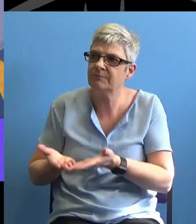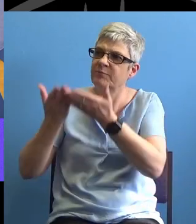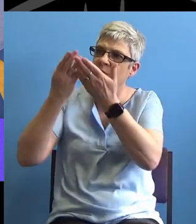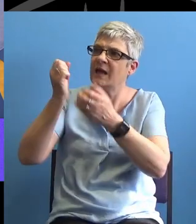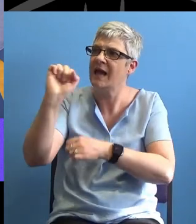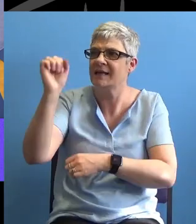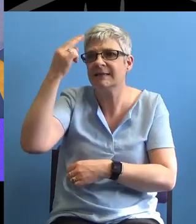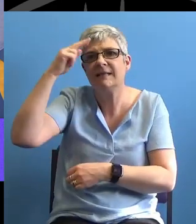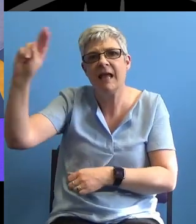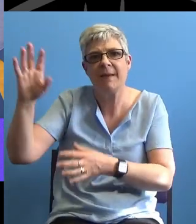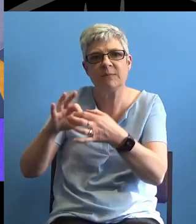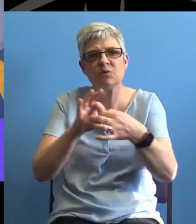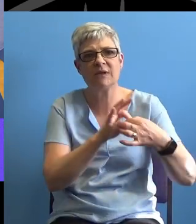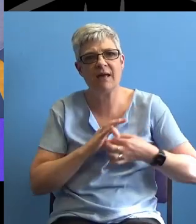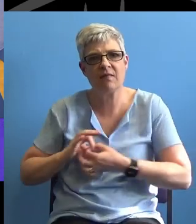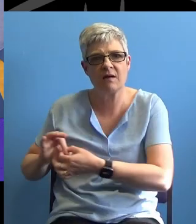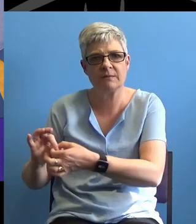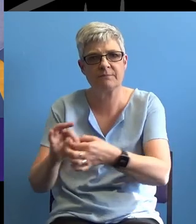name together.